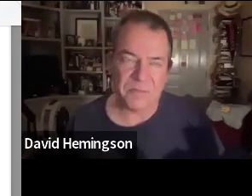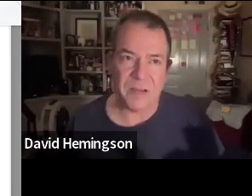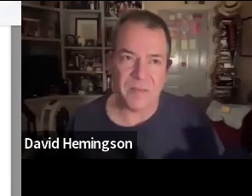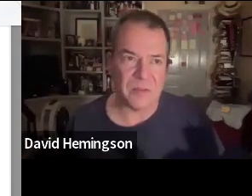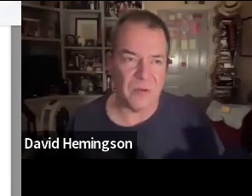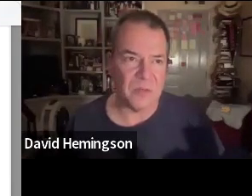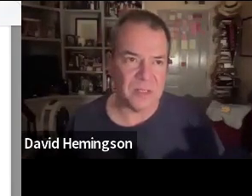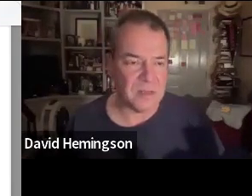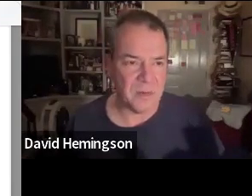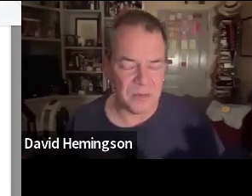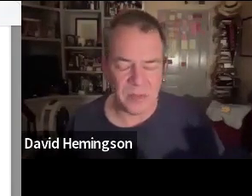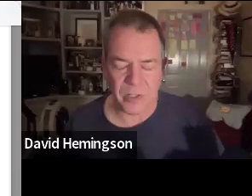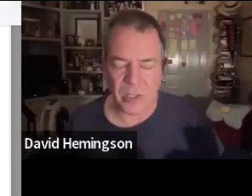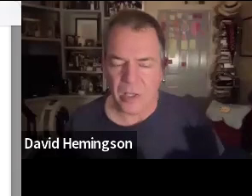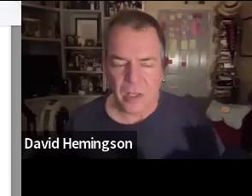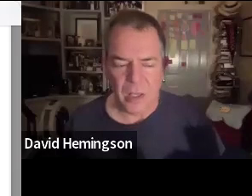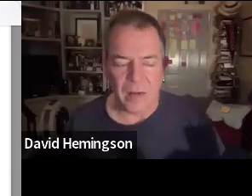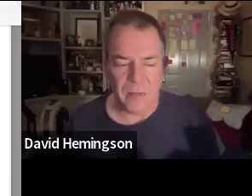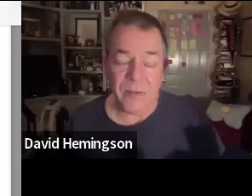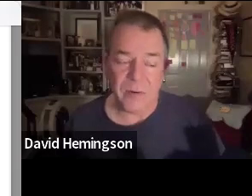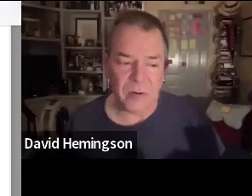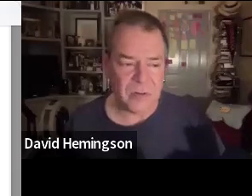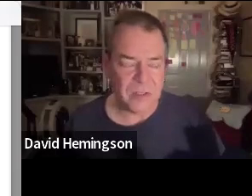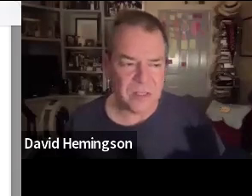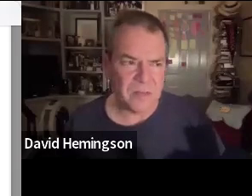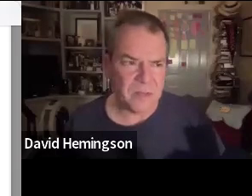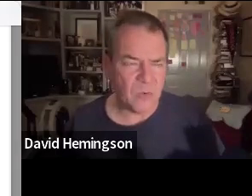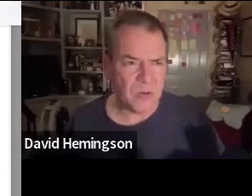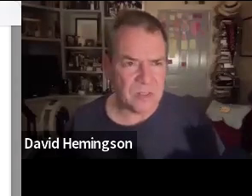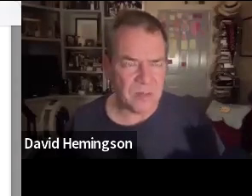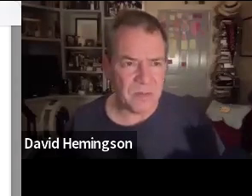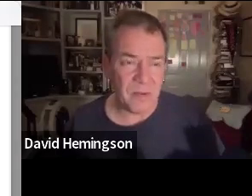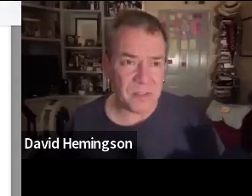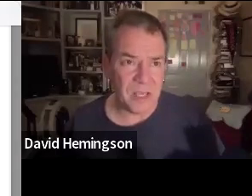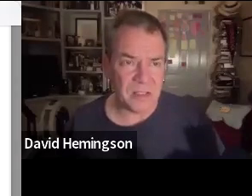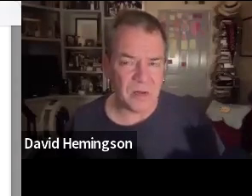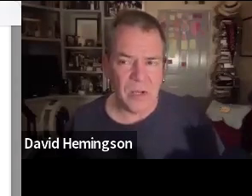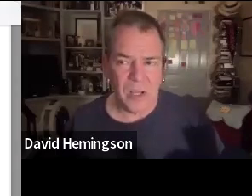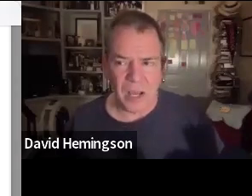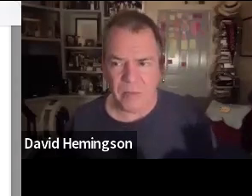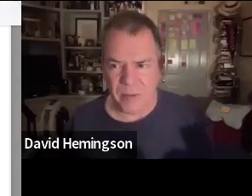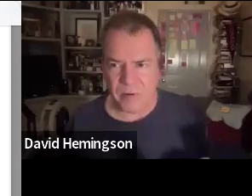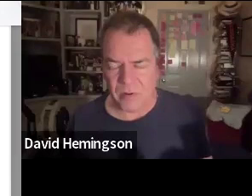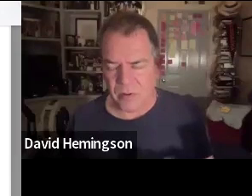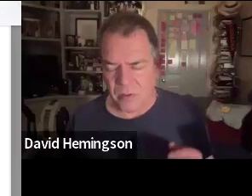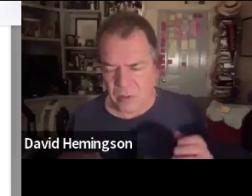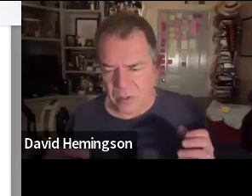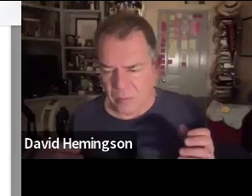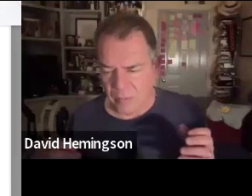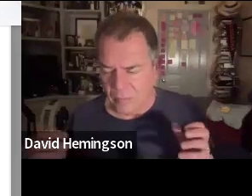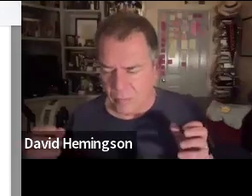like 5 years old when 1970 rolled around, but I remember, because I think the Vietnam War ended in 75, I was 10. So I